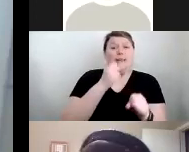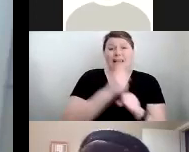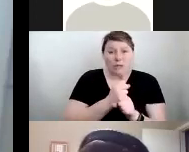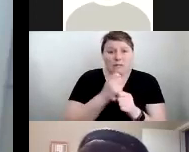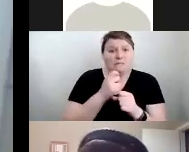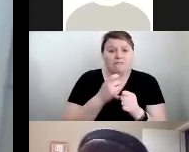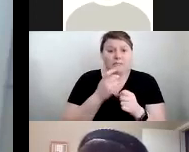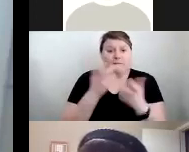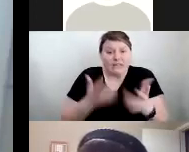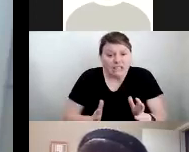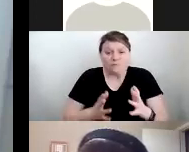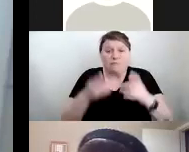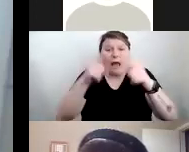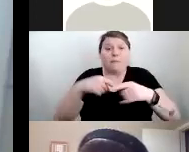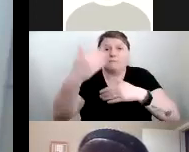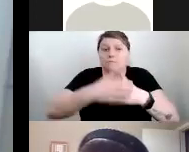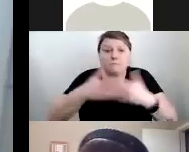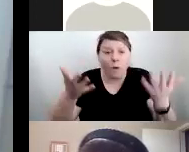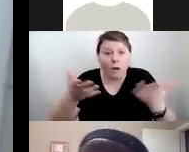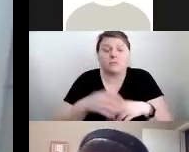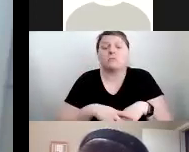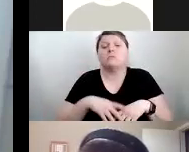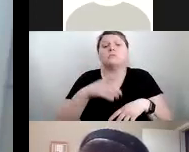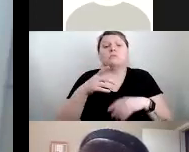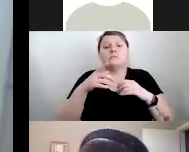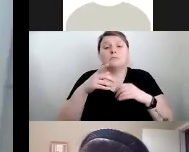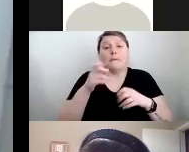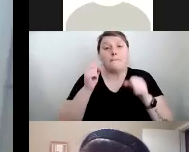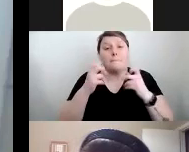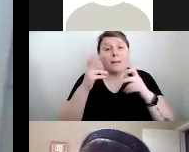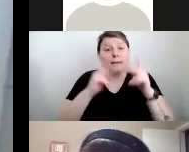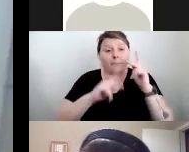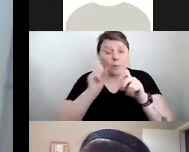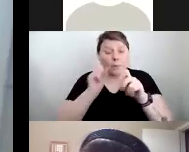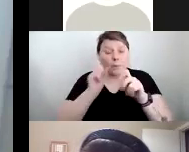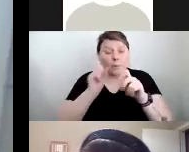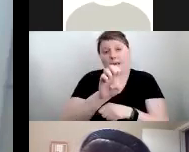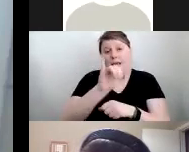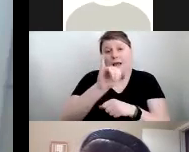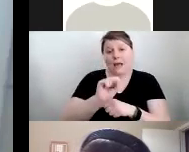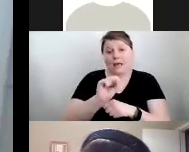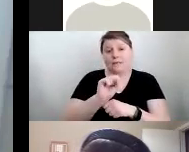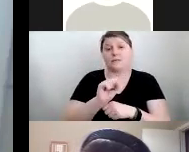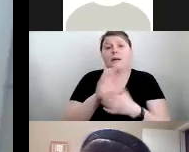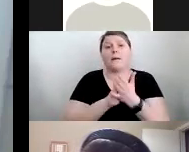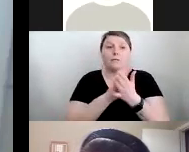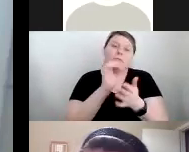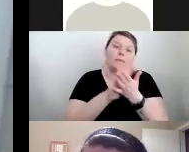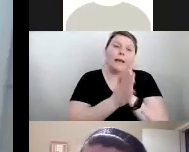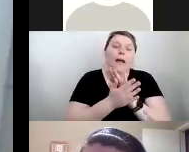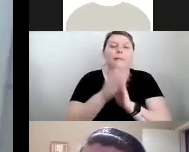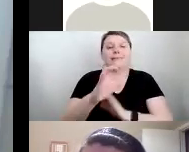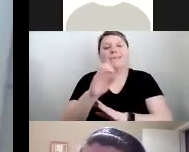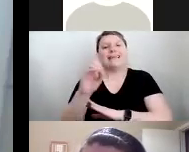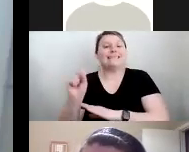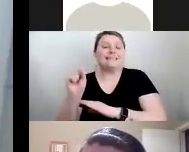as an EIS officer? Well, many people who work as EIS officers then become CDC employees. Just